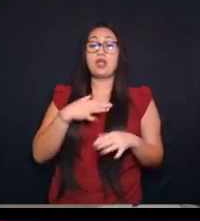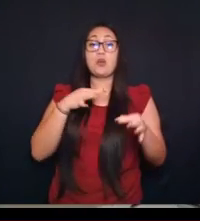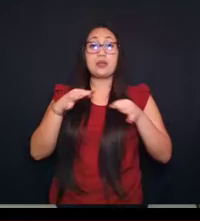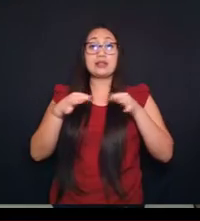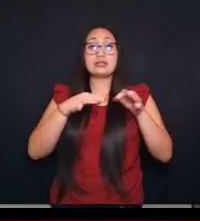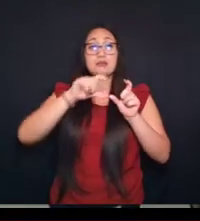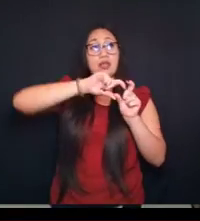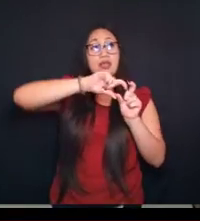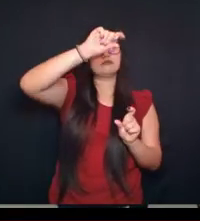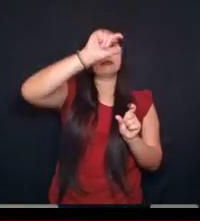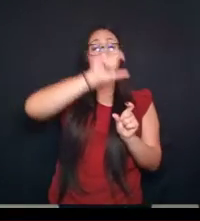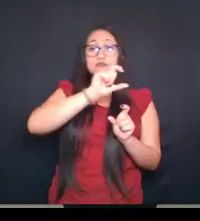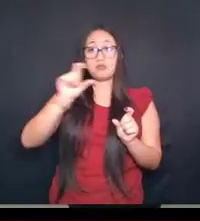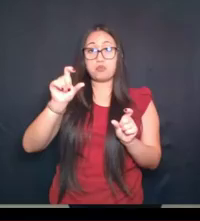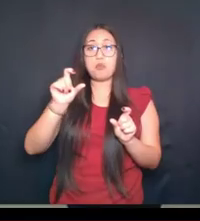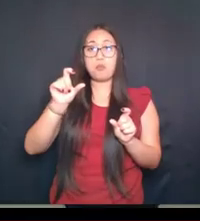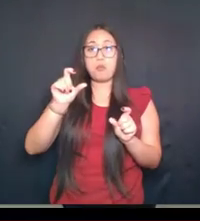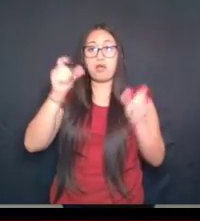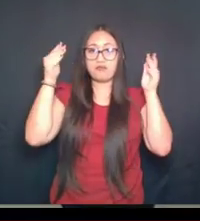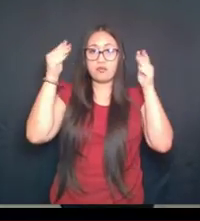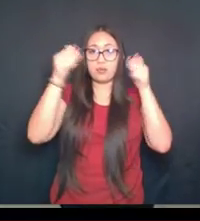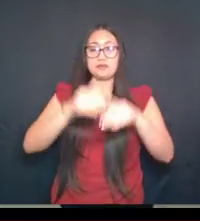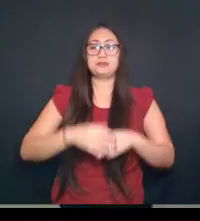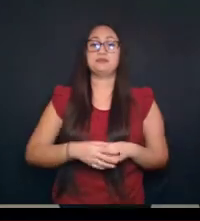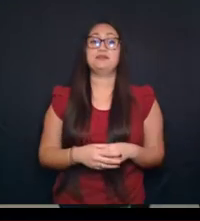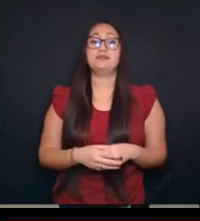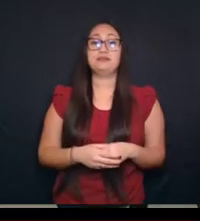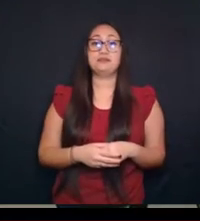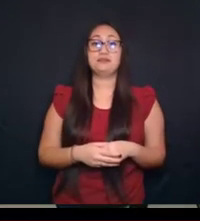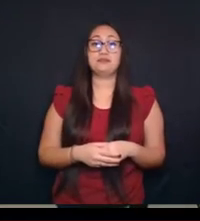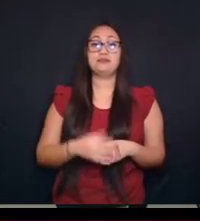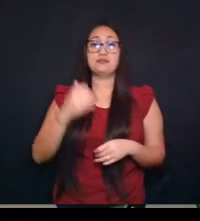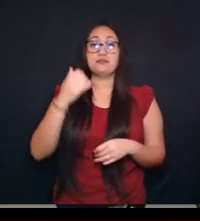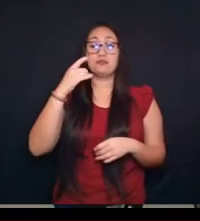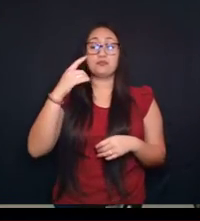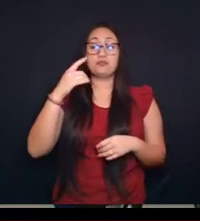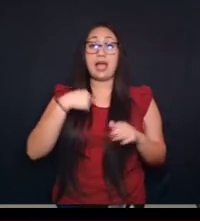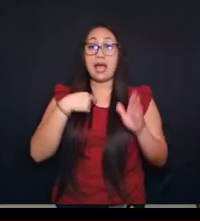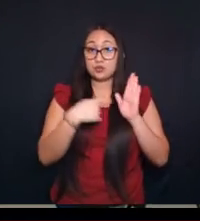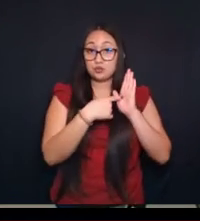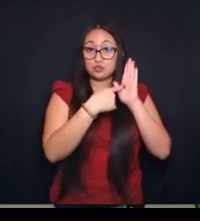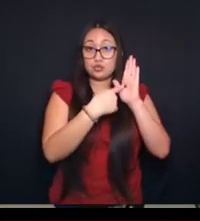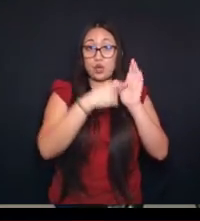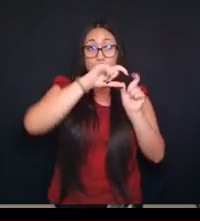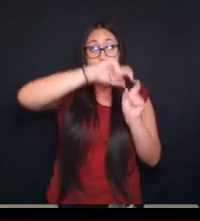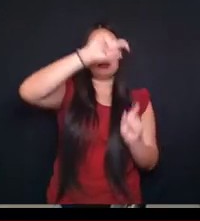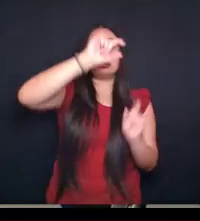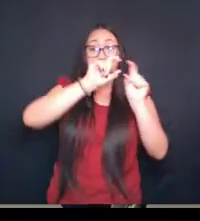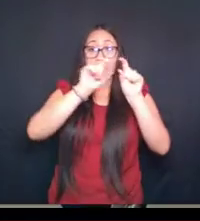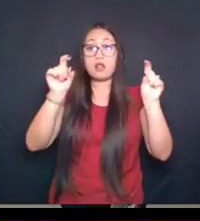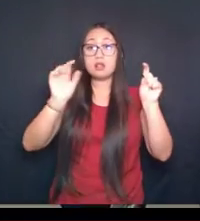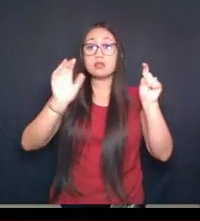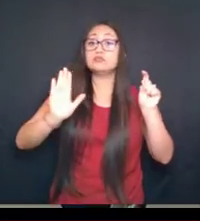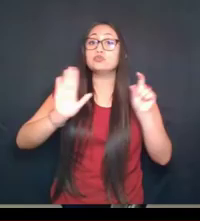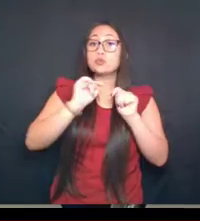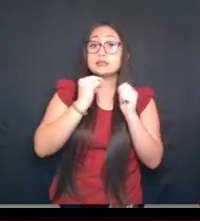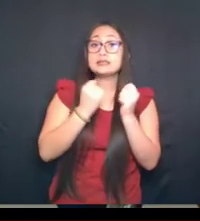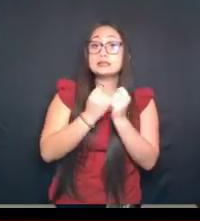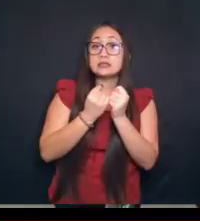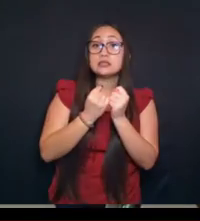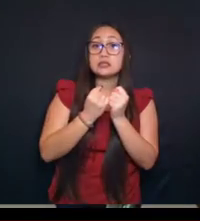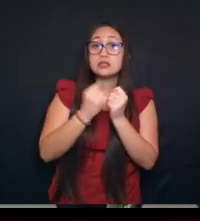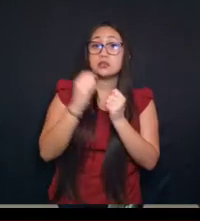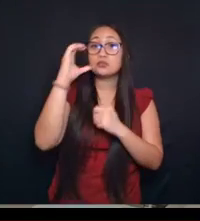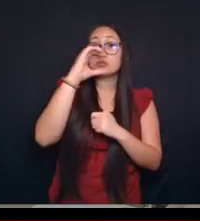time. Whenever I show you what row or column we're working on, your team is going to try to find the answers to